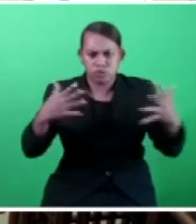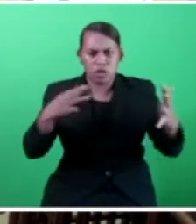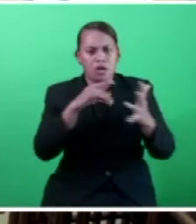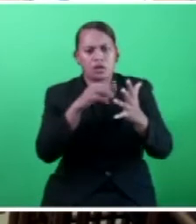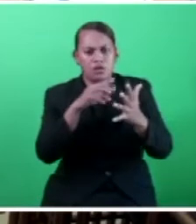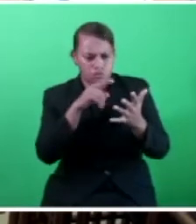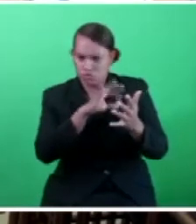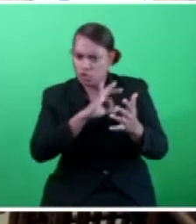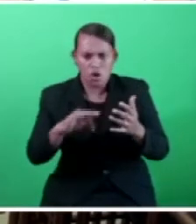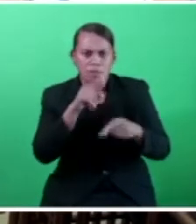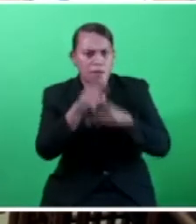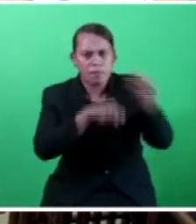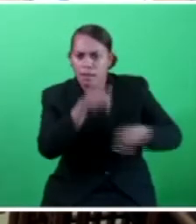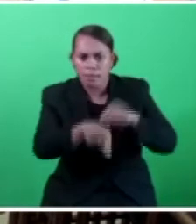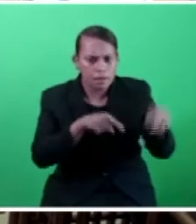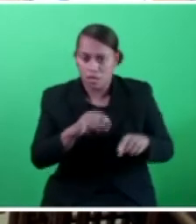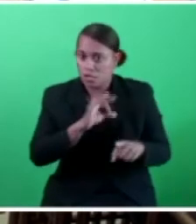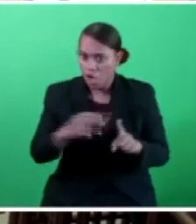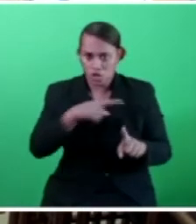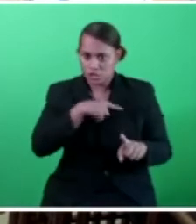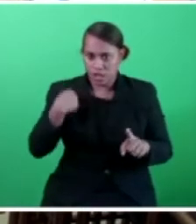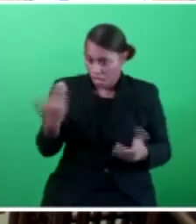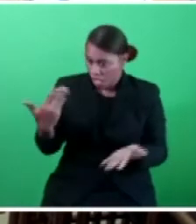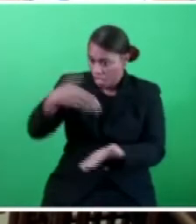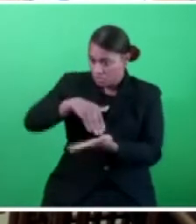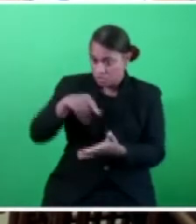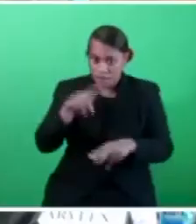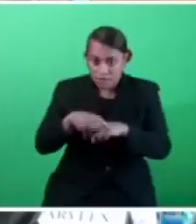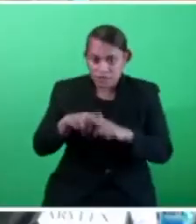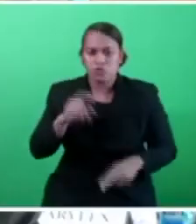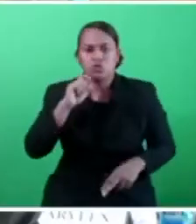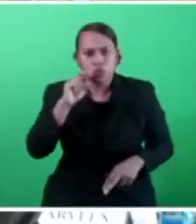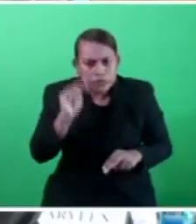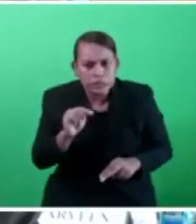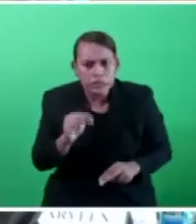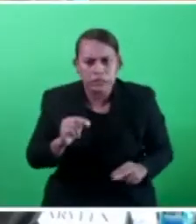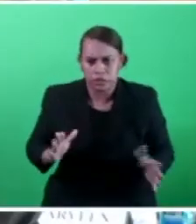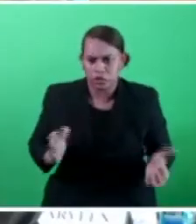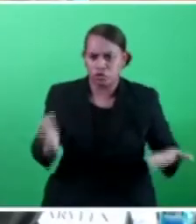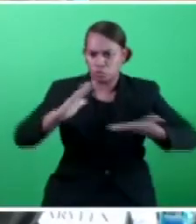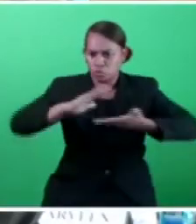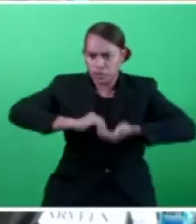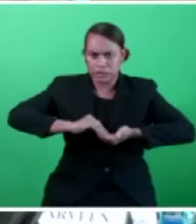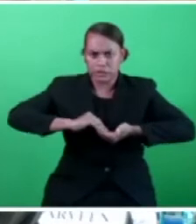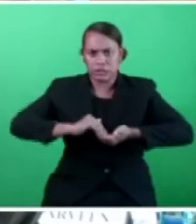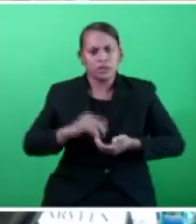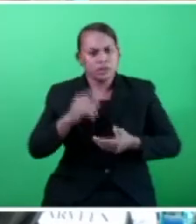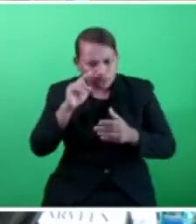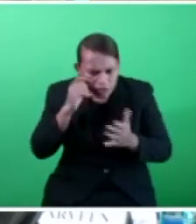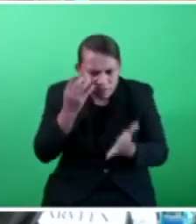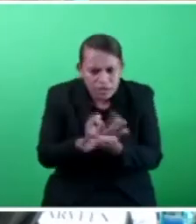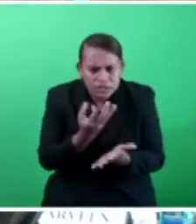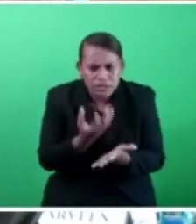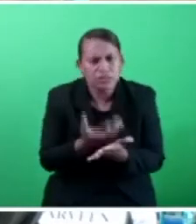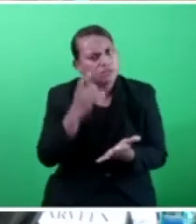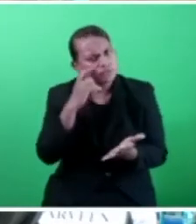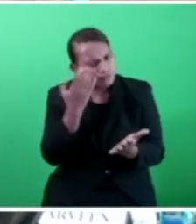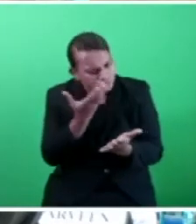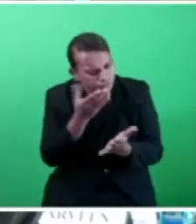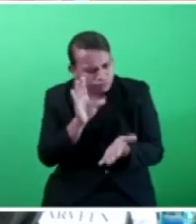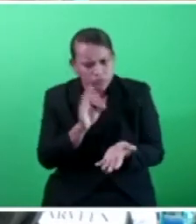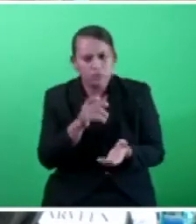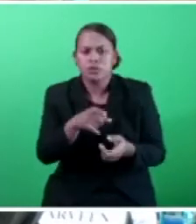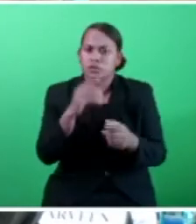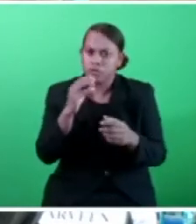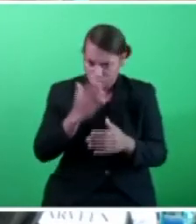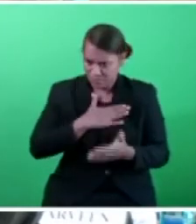If COVID-19 came to Fiji, we will need a united, facts-based response. The reality is my family can